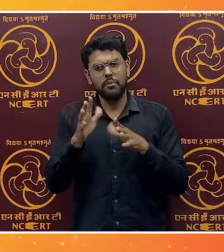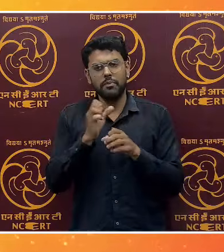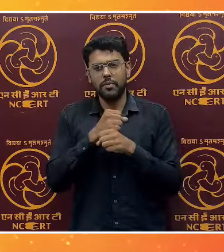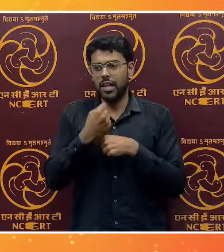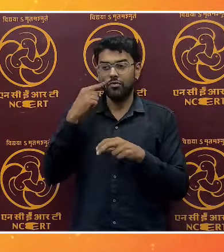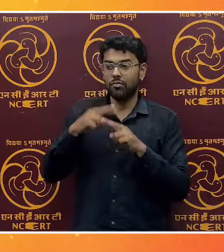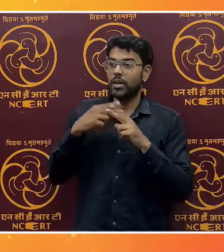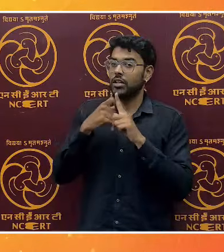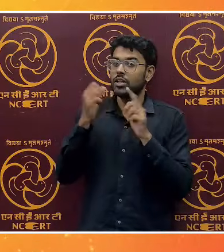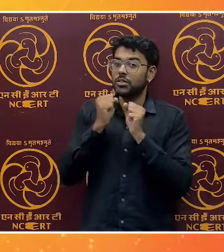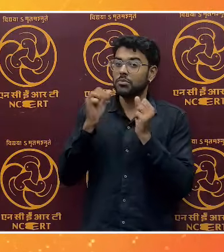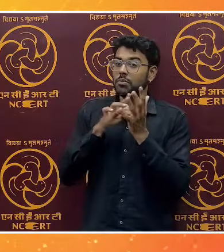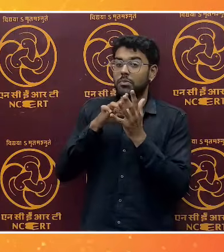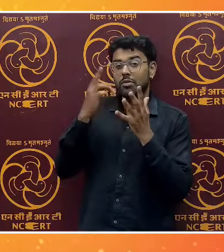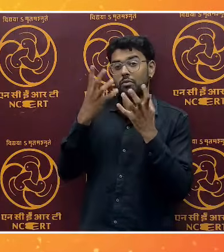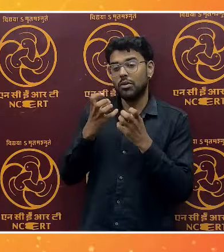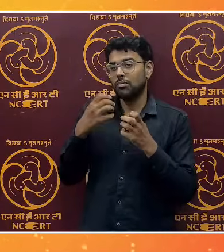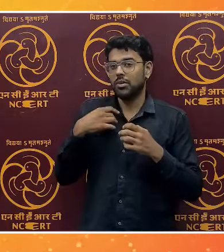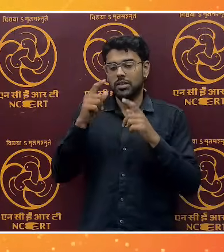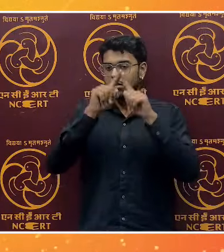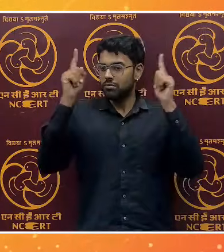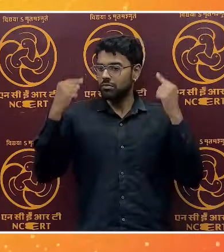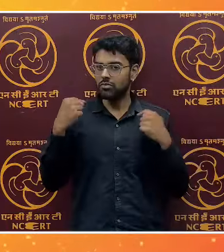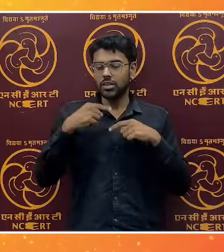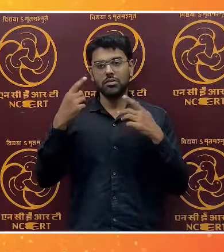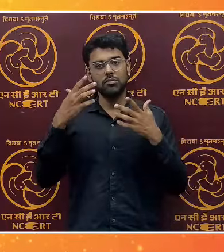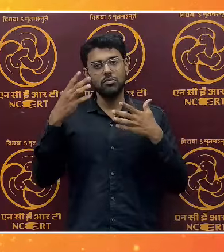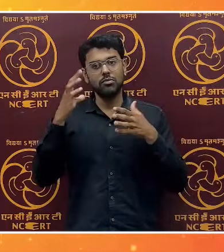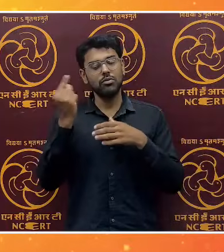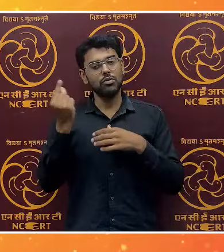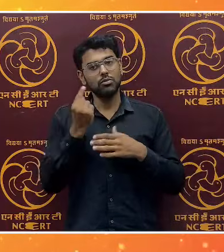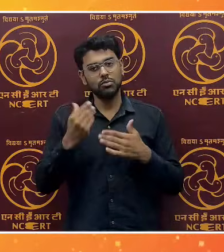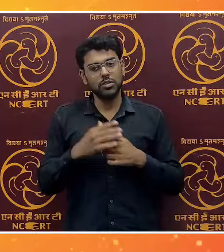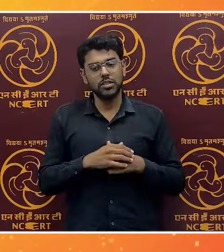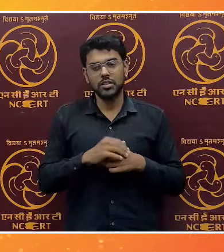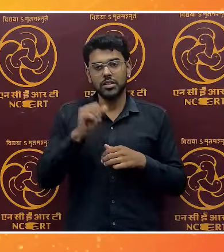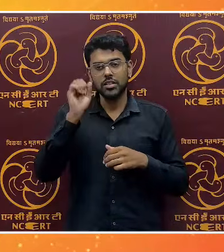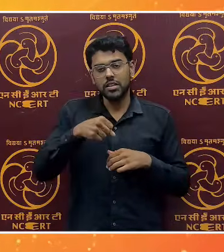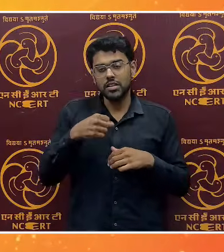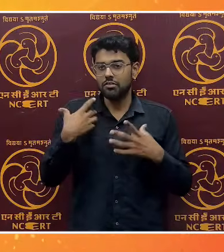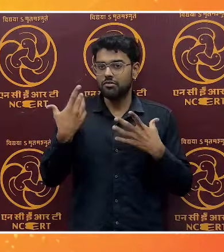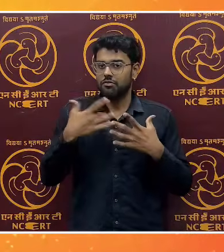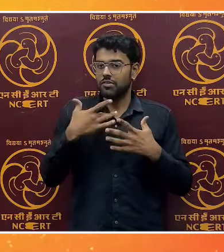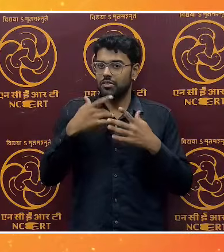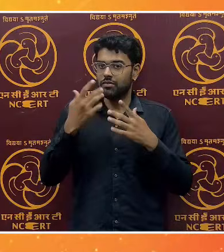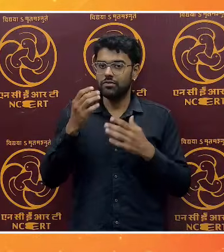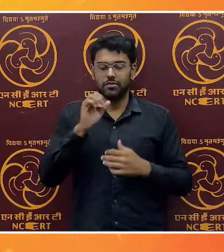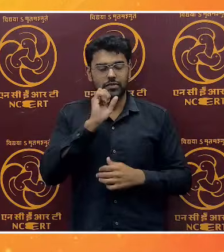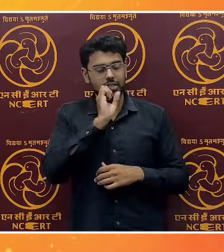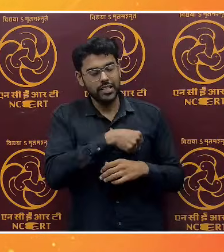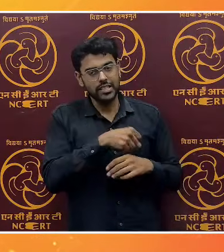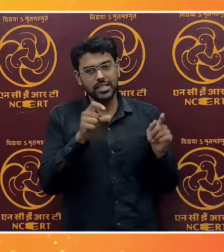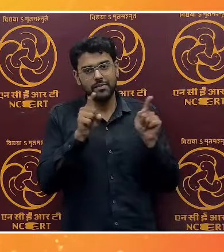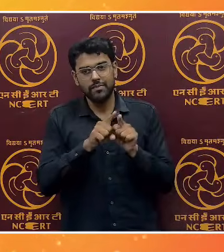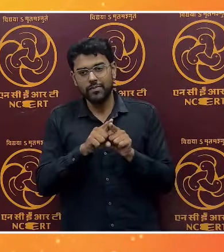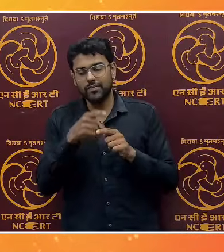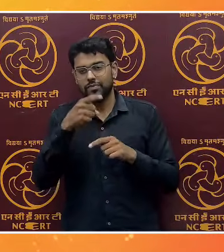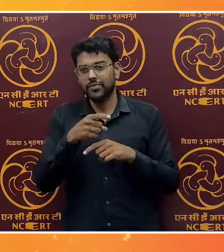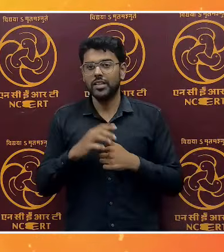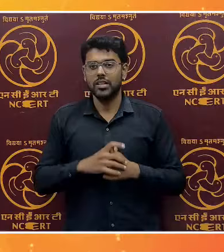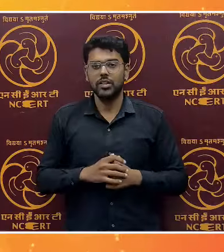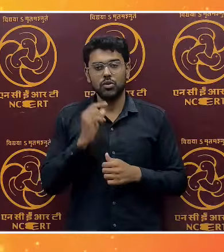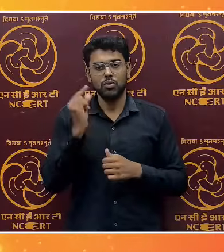go to Kashmir, I don't have to go to Kashmir. Talk about Kashmir. I can use Kashmir as a background because I have chroma. Yeah. So that's the biggest